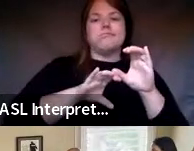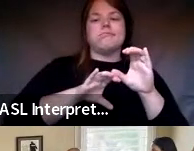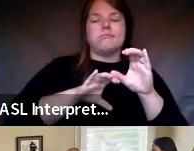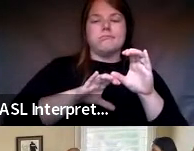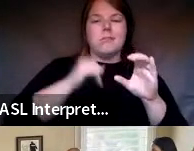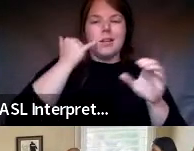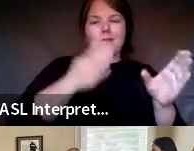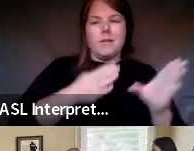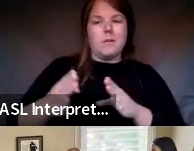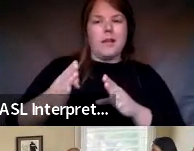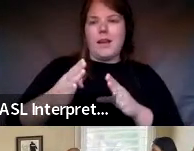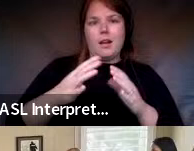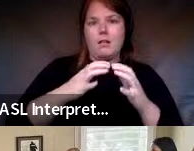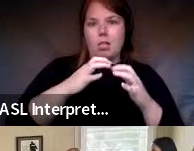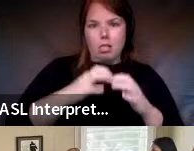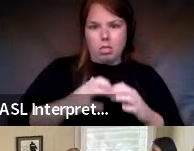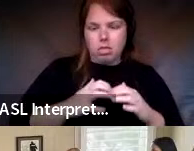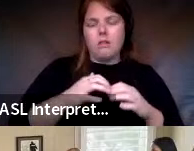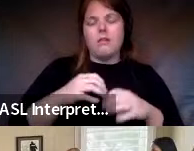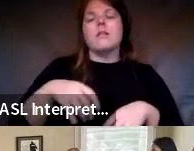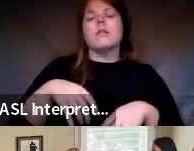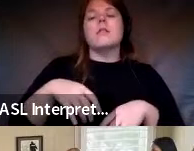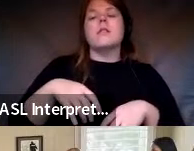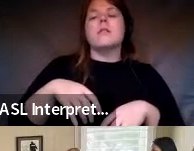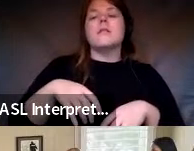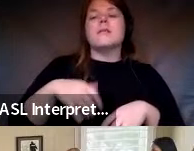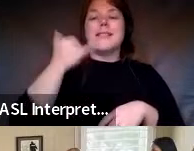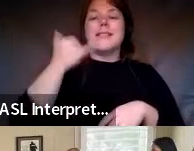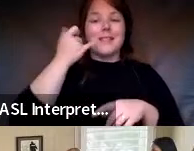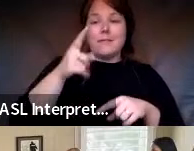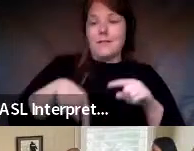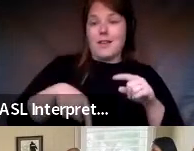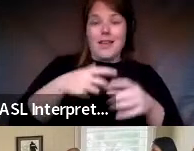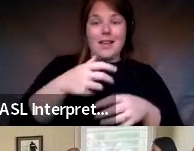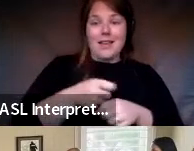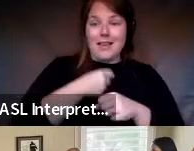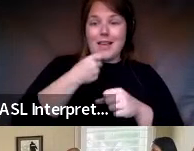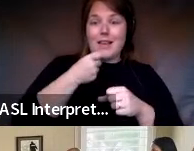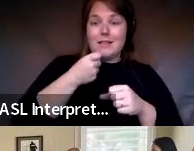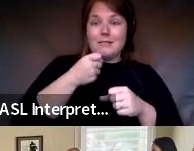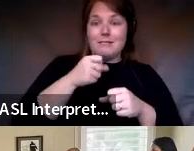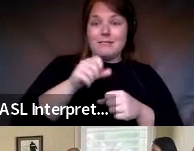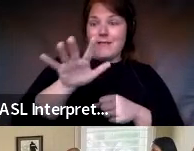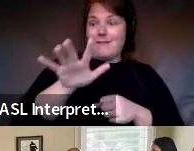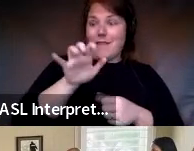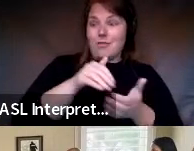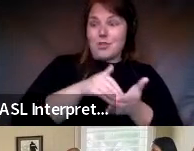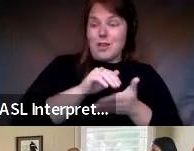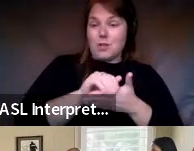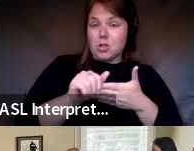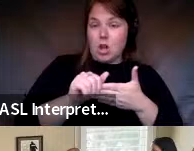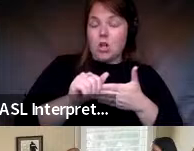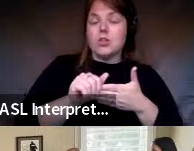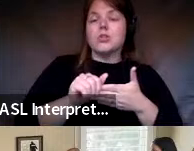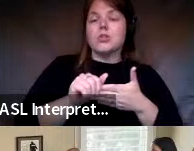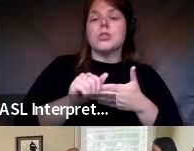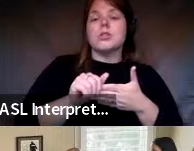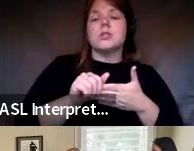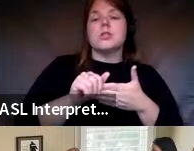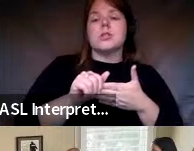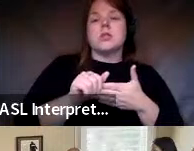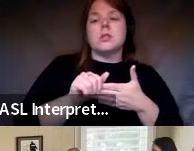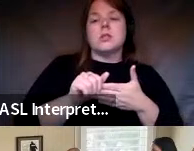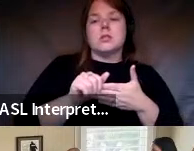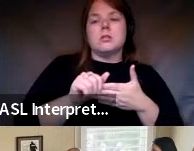our Measure K funding. If we can get this $500,000, 500K, that